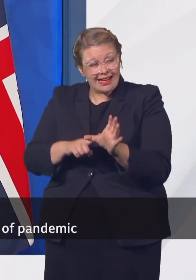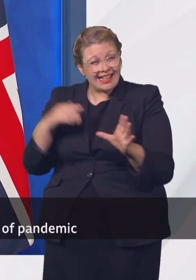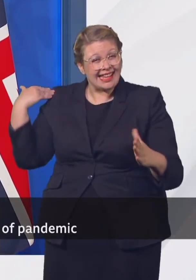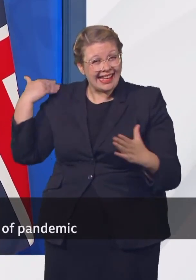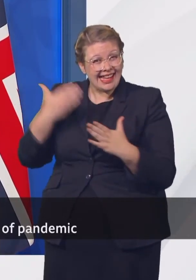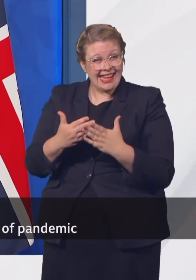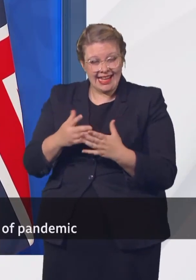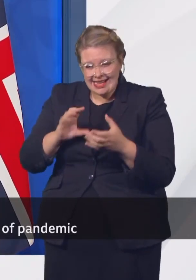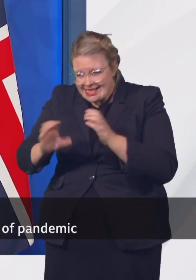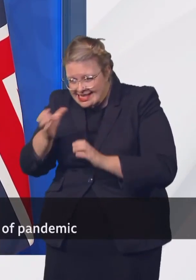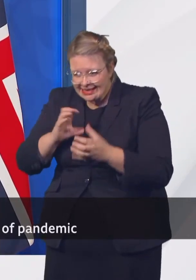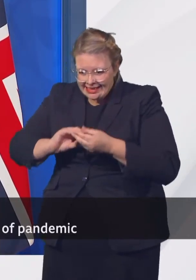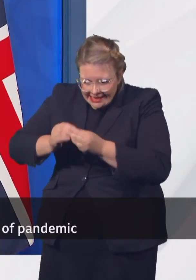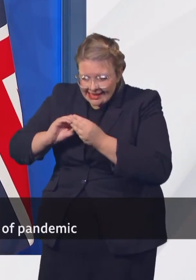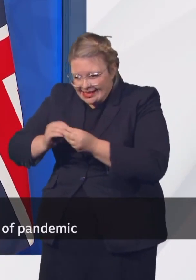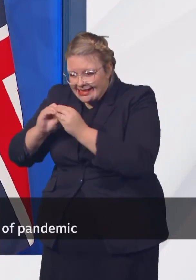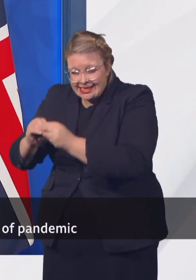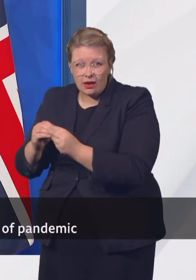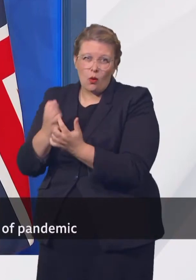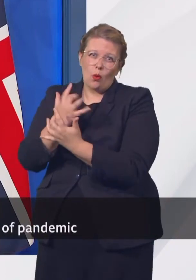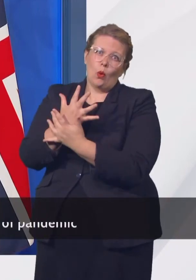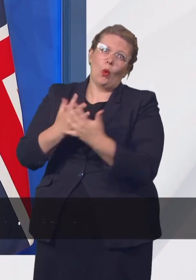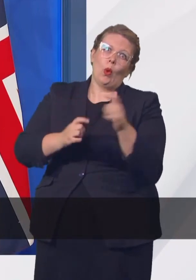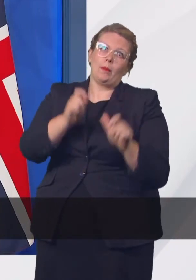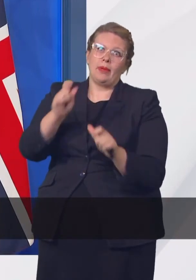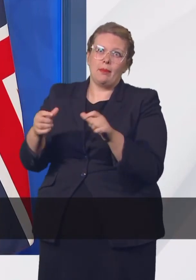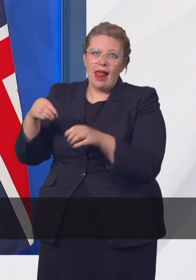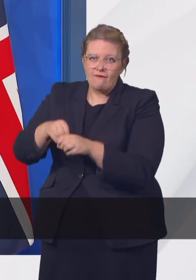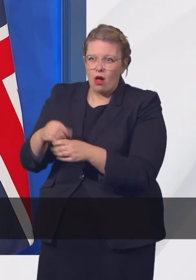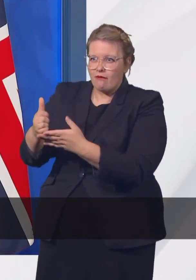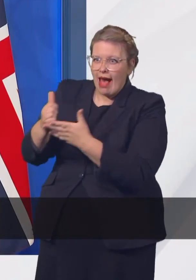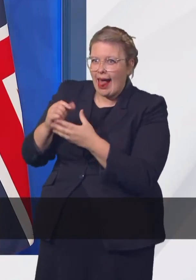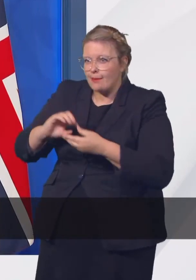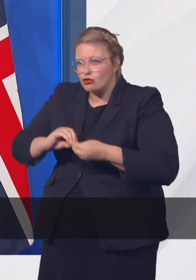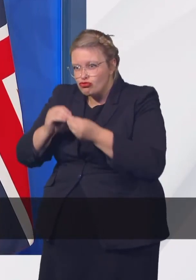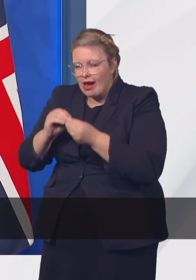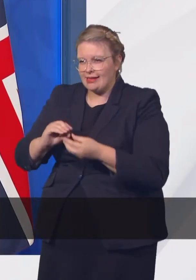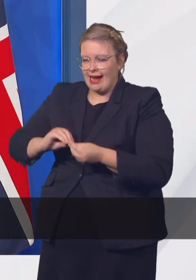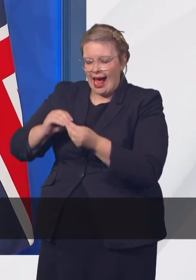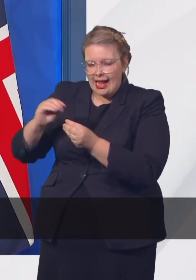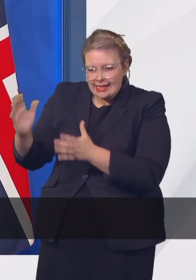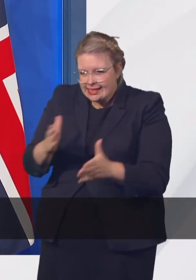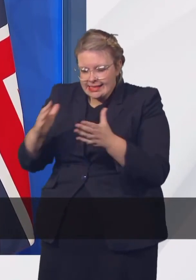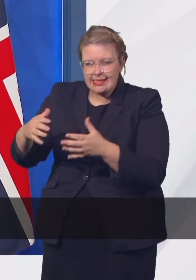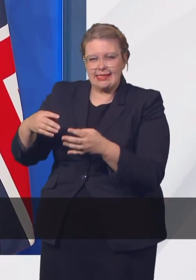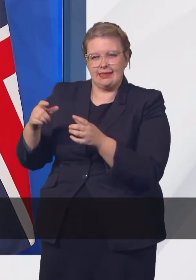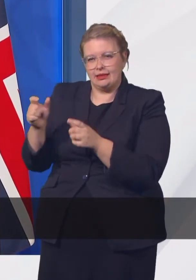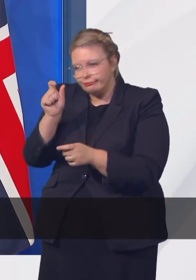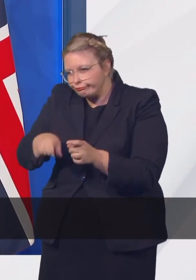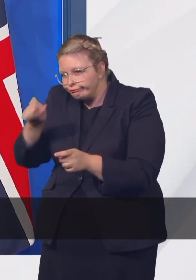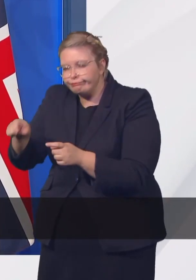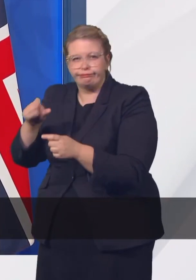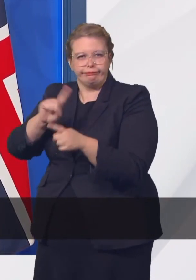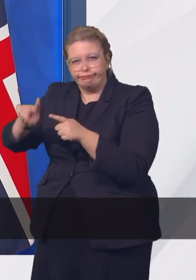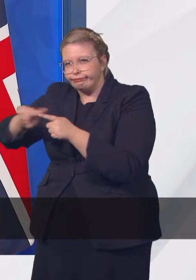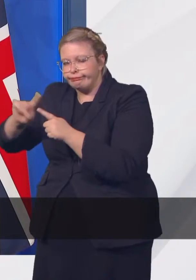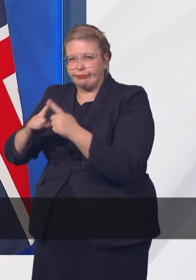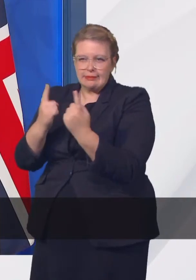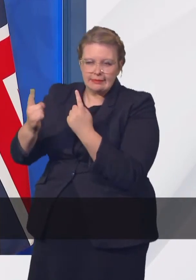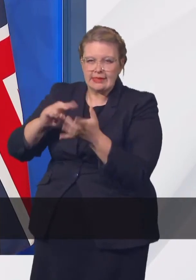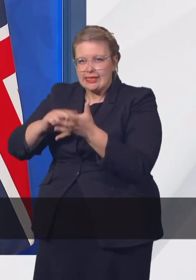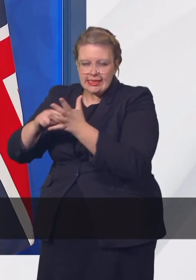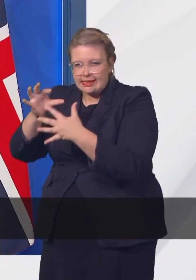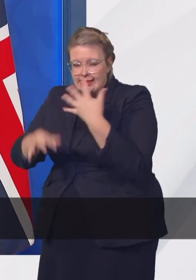it, and I'm very, very grateful to them all. But the thing that makes me proudest is how, when the call